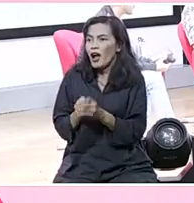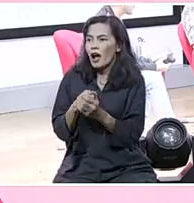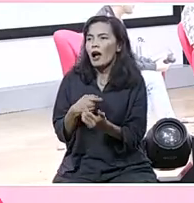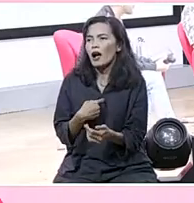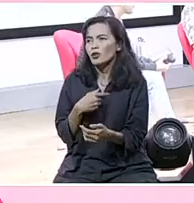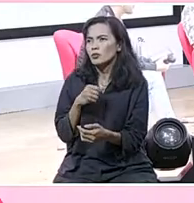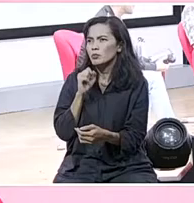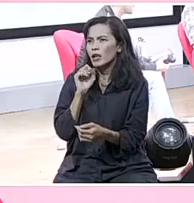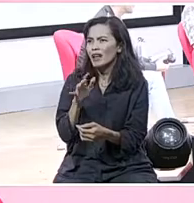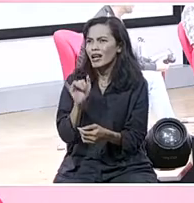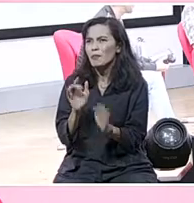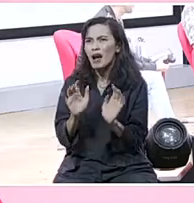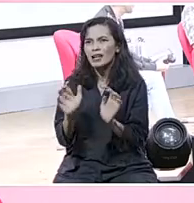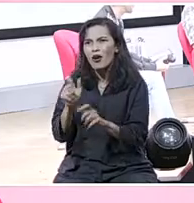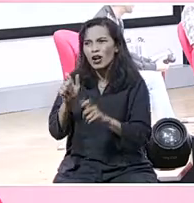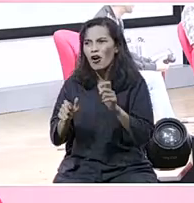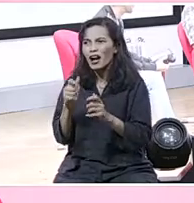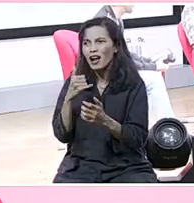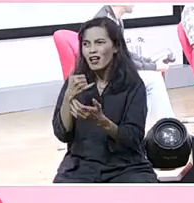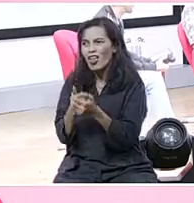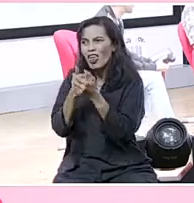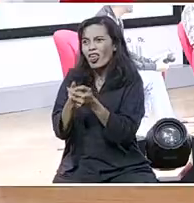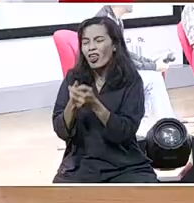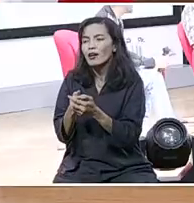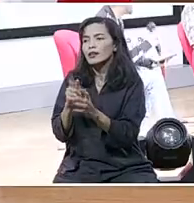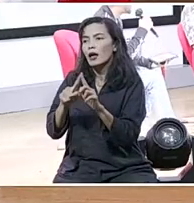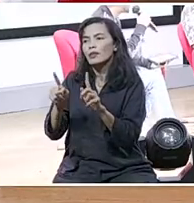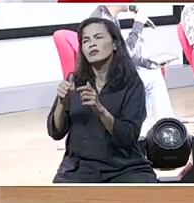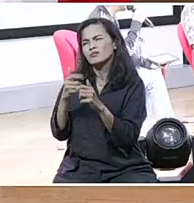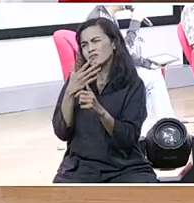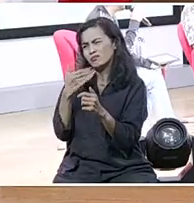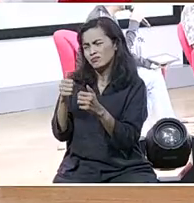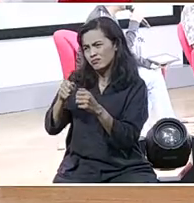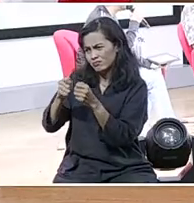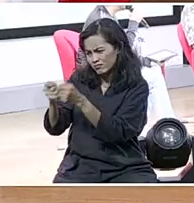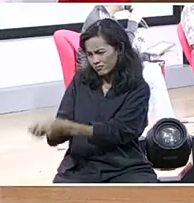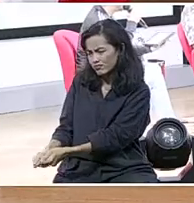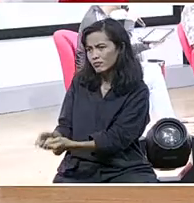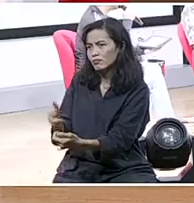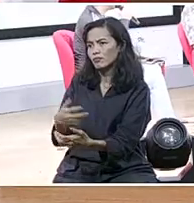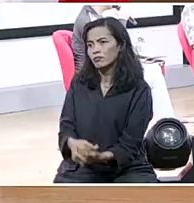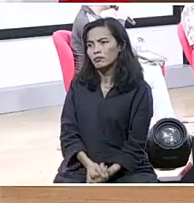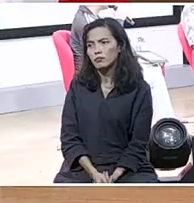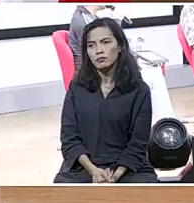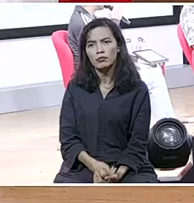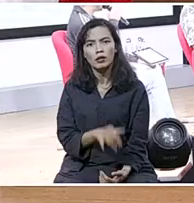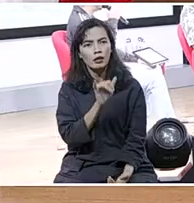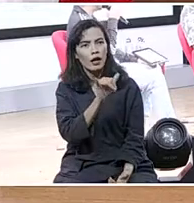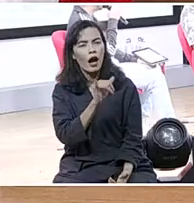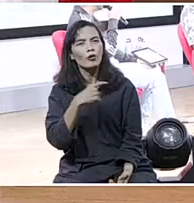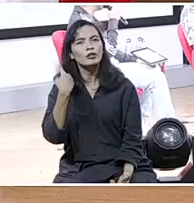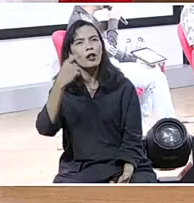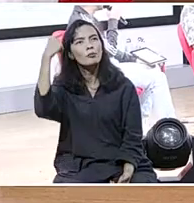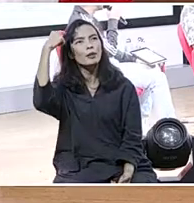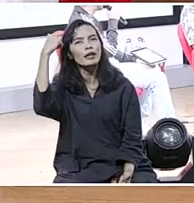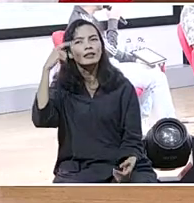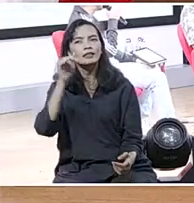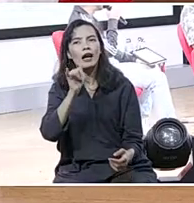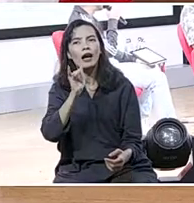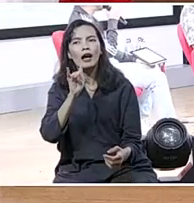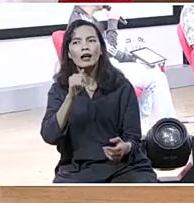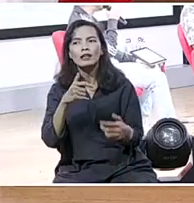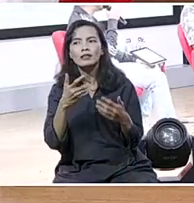but you just gotta put it down sometimes. You gotta realize it, you know. I've set a timer on my